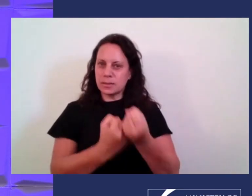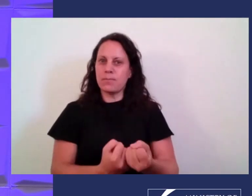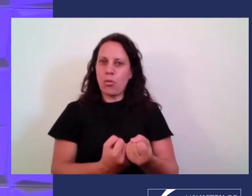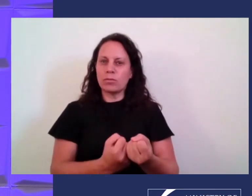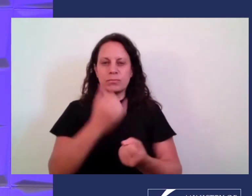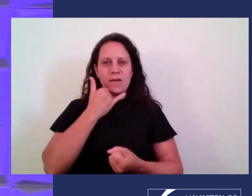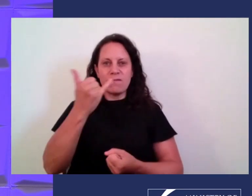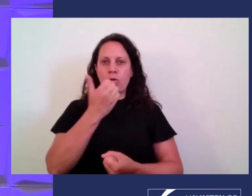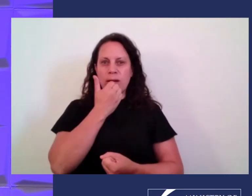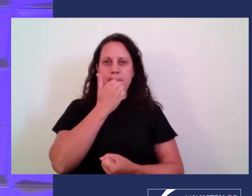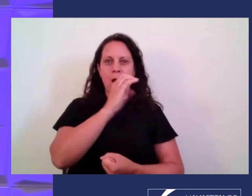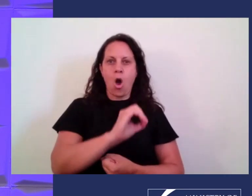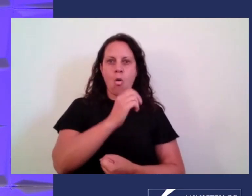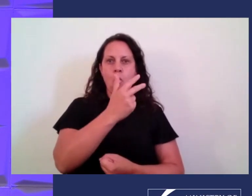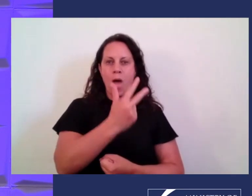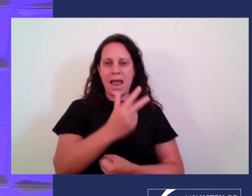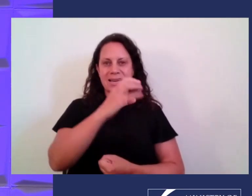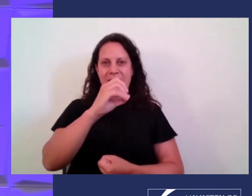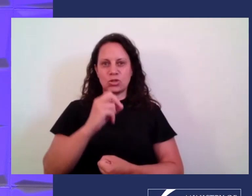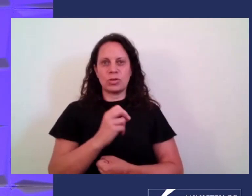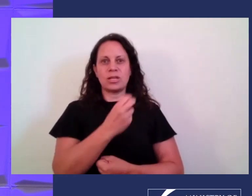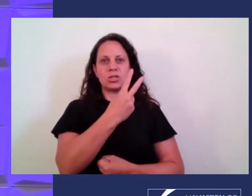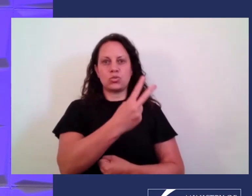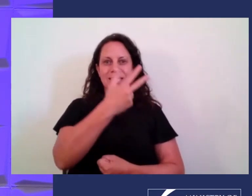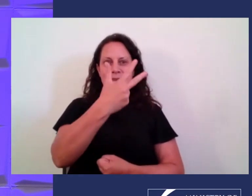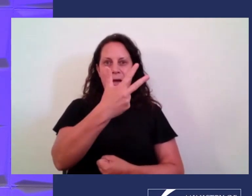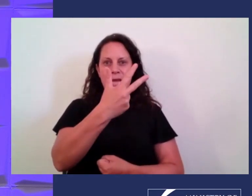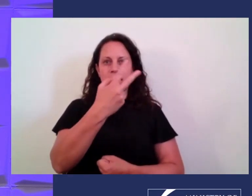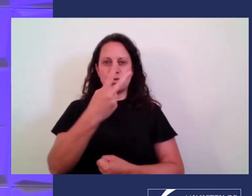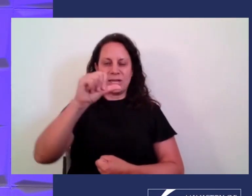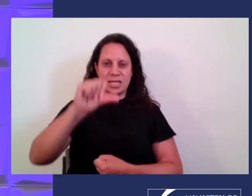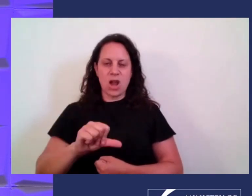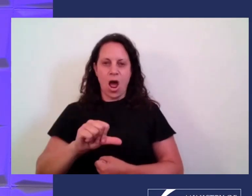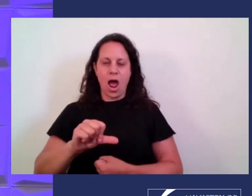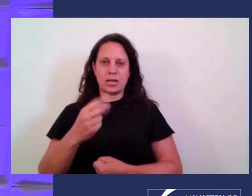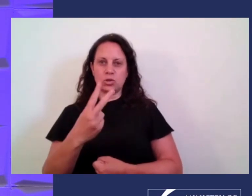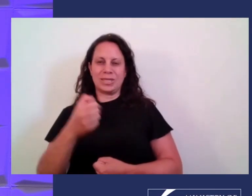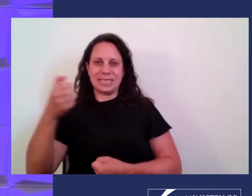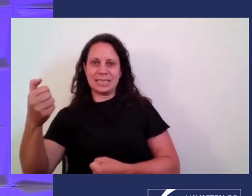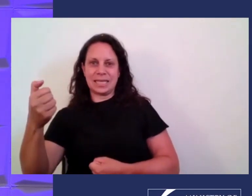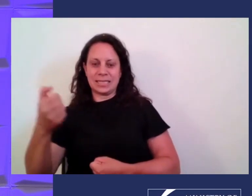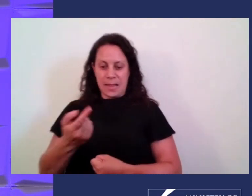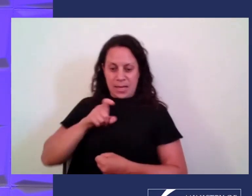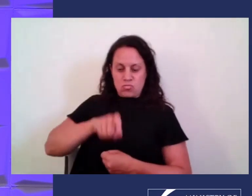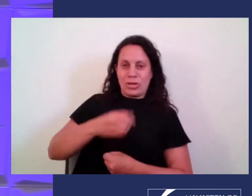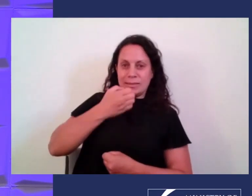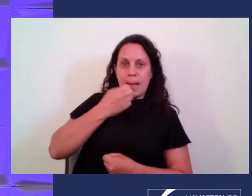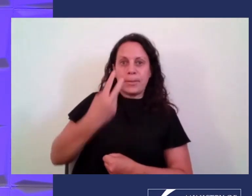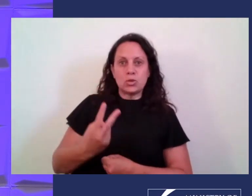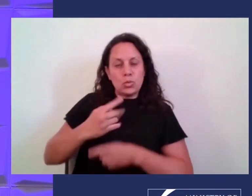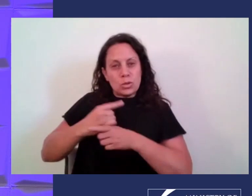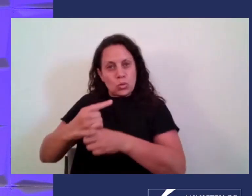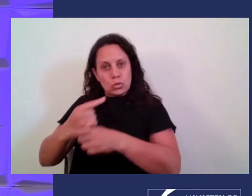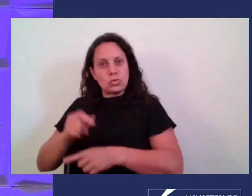number 0800 28 29 26 and push 2 and speak to someone and they'll help you, or you can text for free